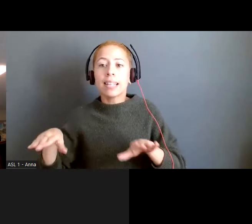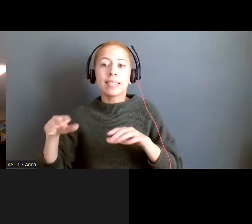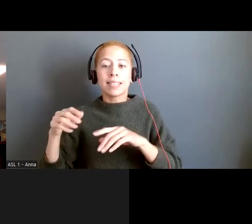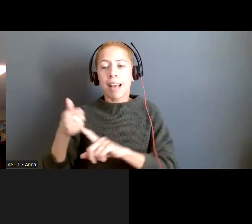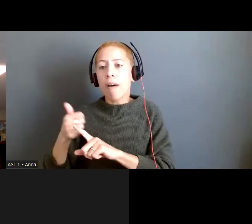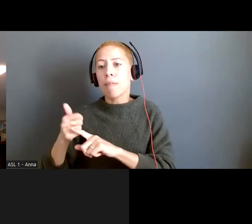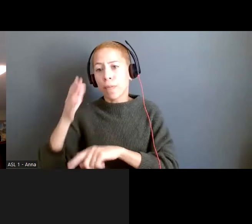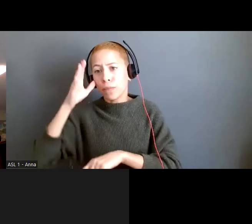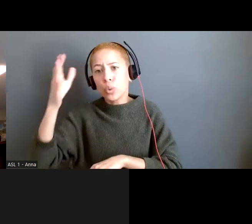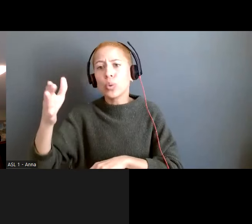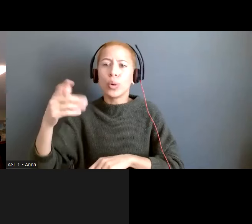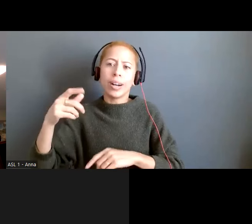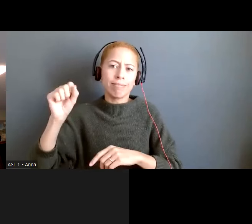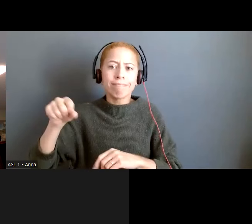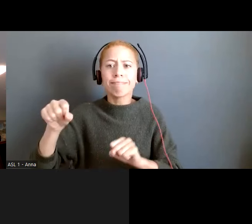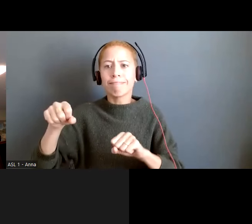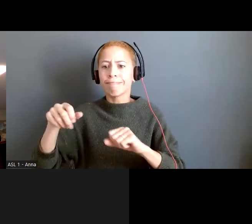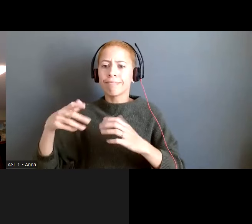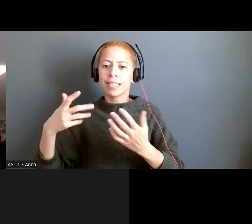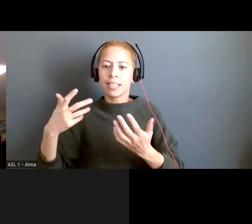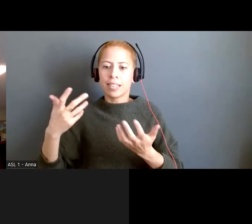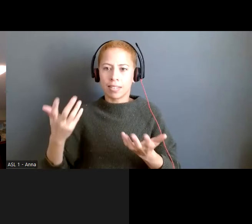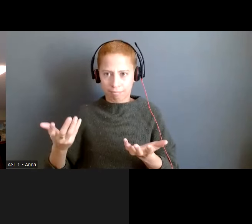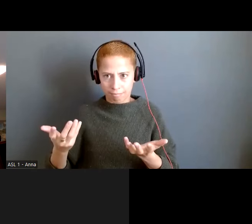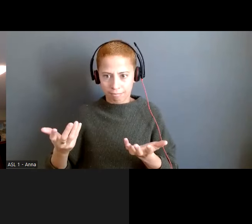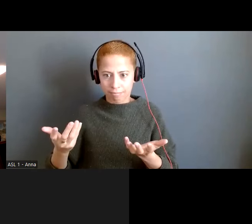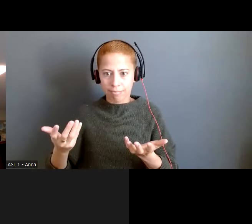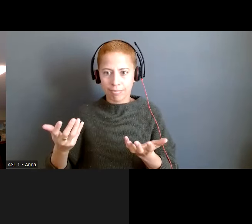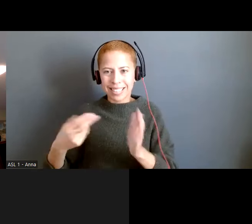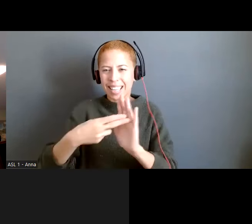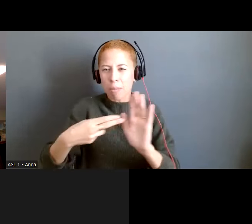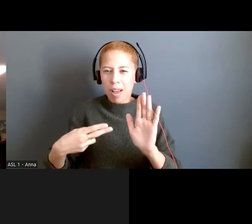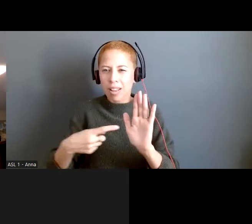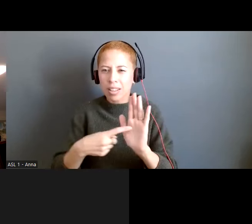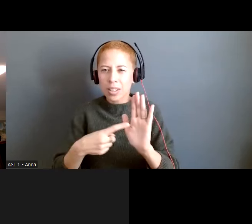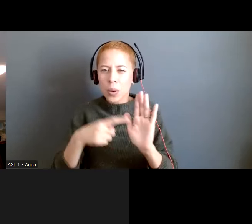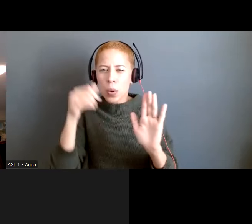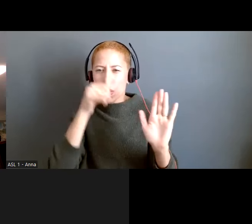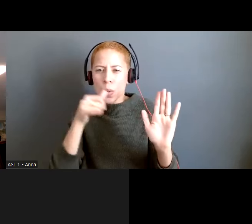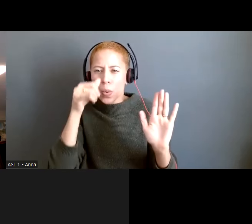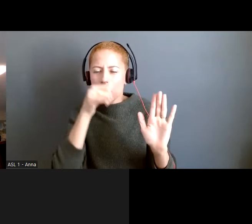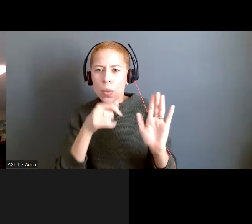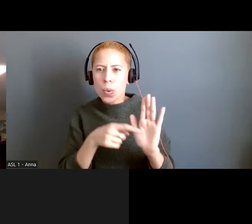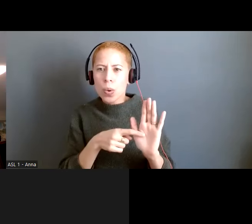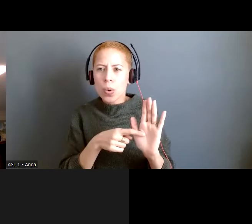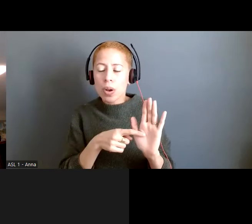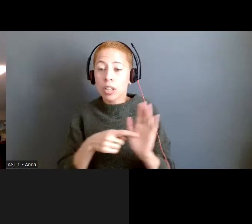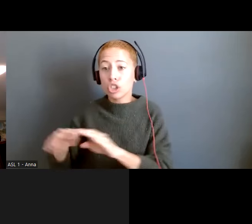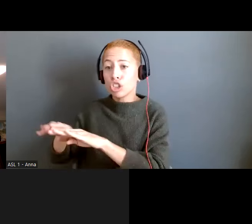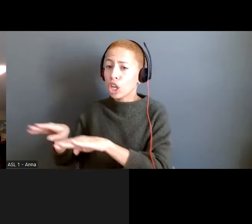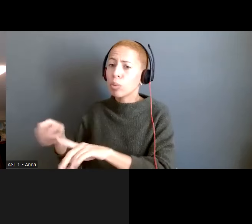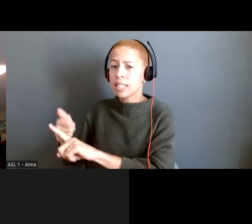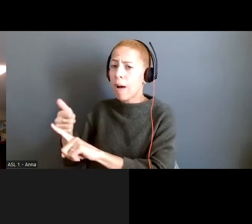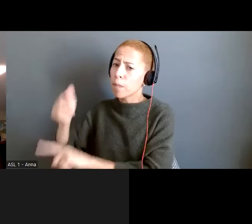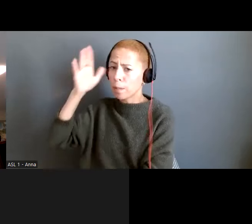cares? Well, that also speaks to the need to address stigma. So, you know, as we address stigma in society